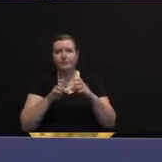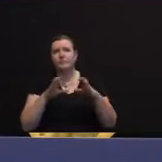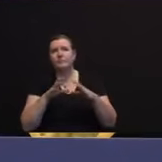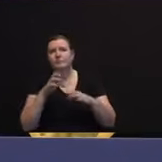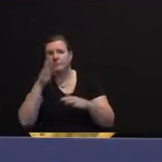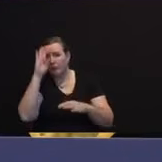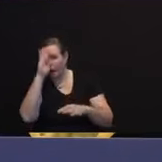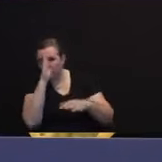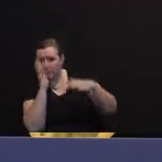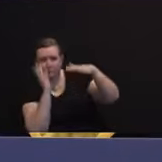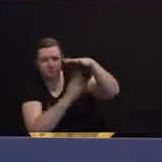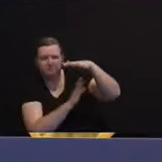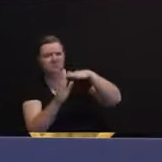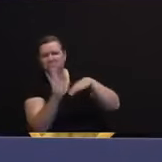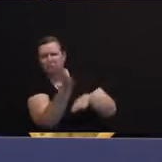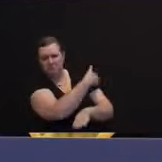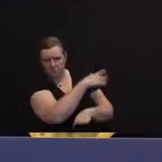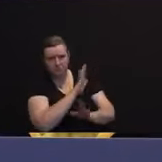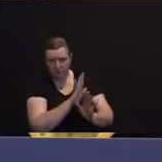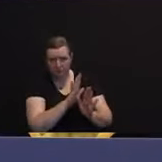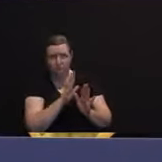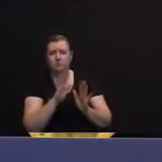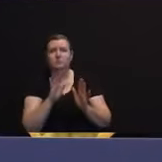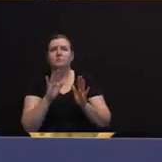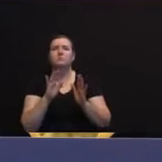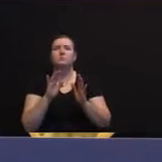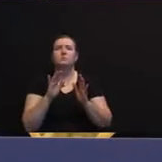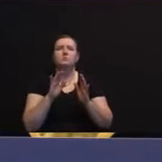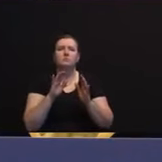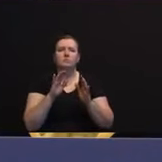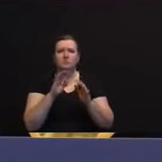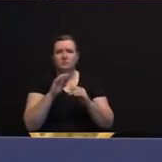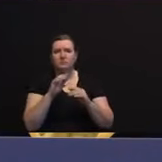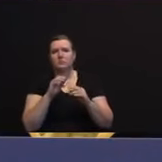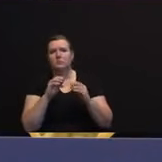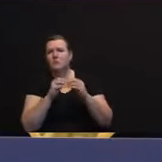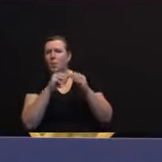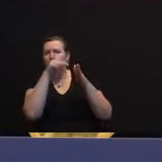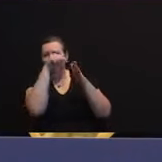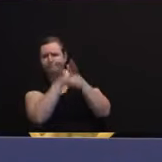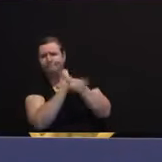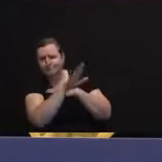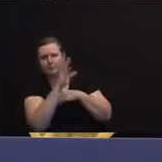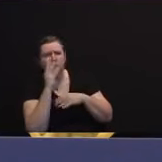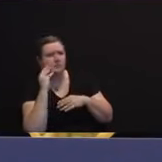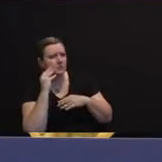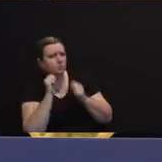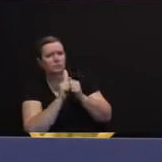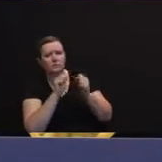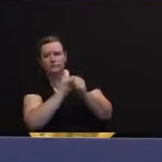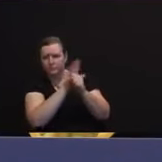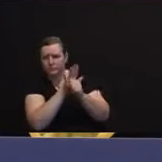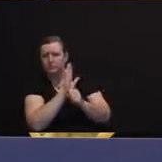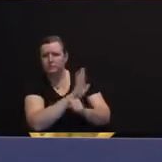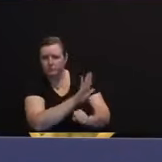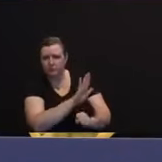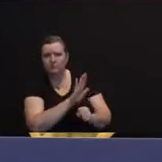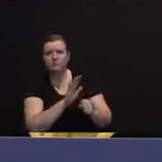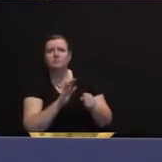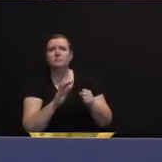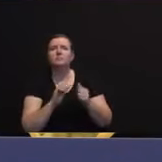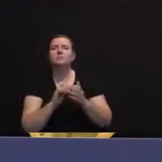definition, hospitalizations would have implied a more intense experience with the virus, so just the positive cases was